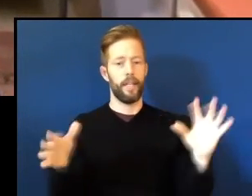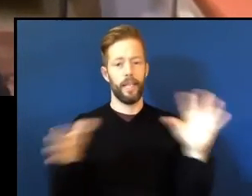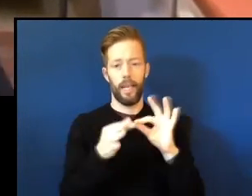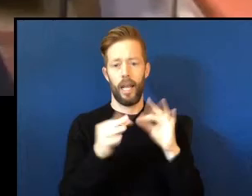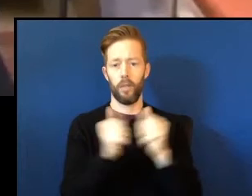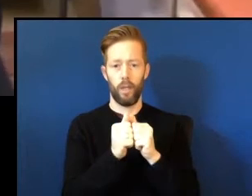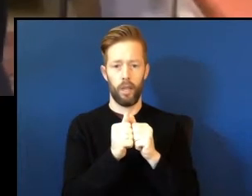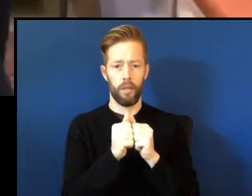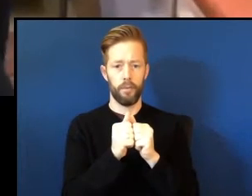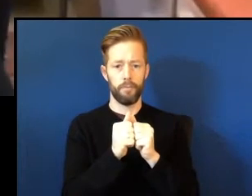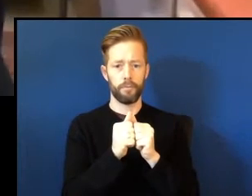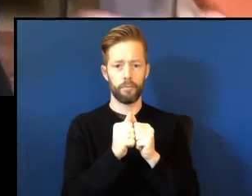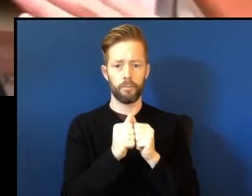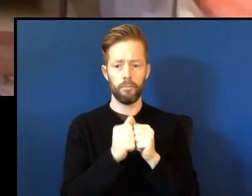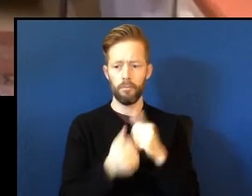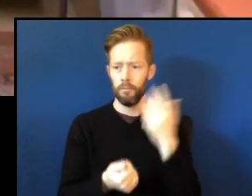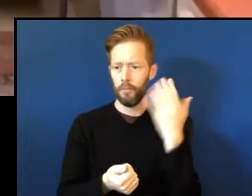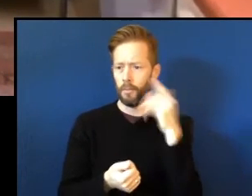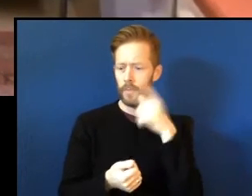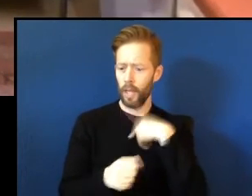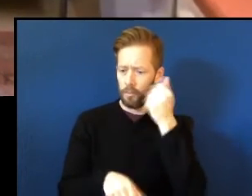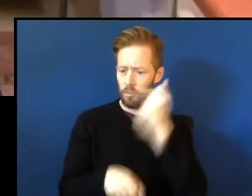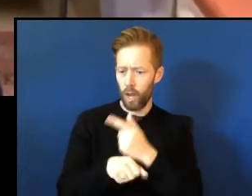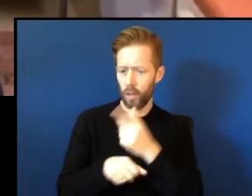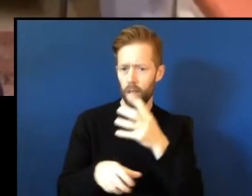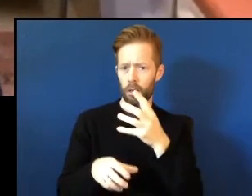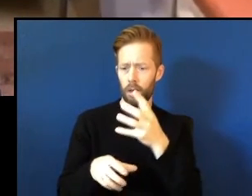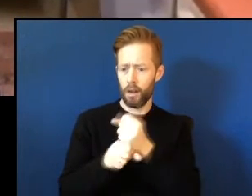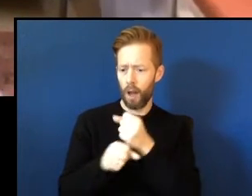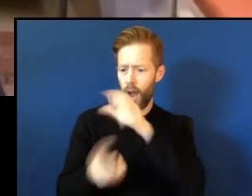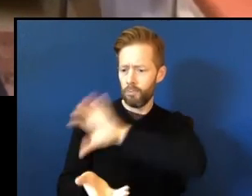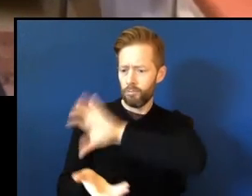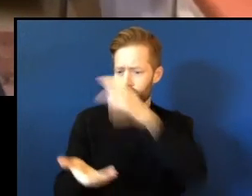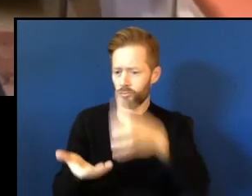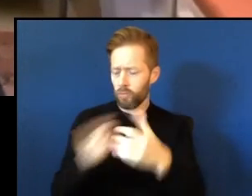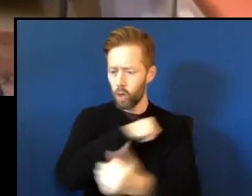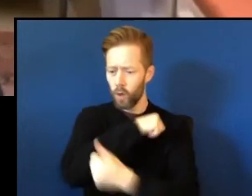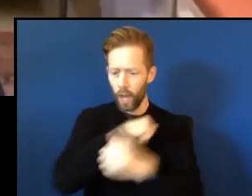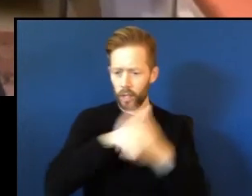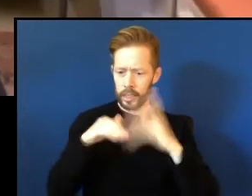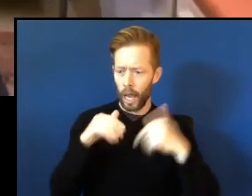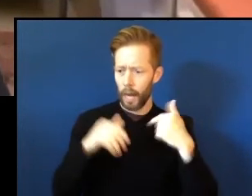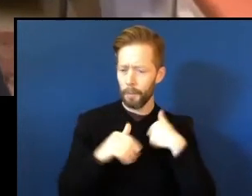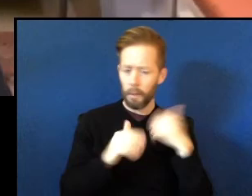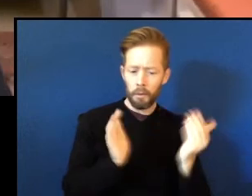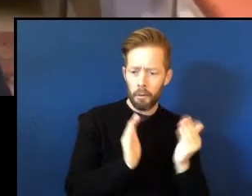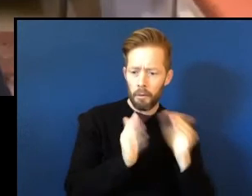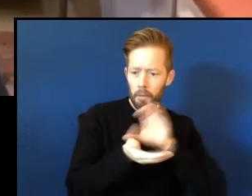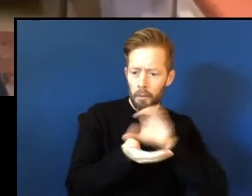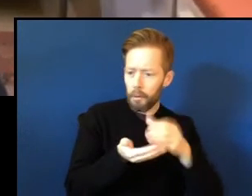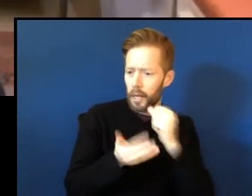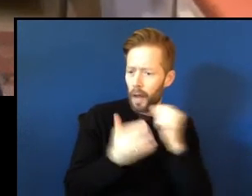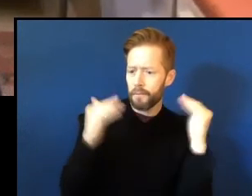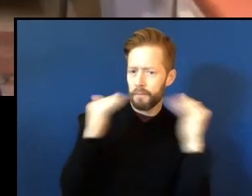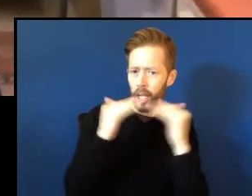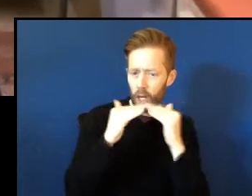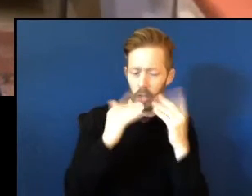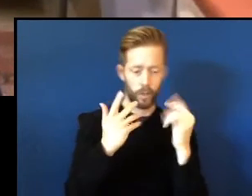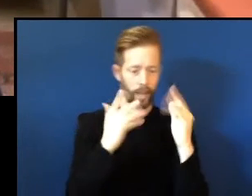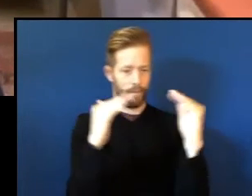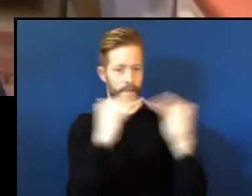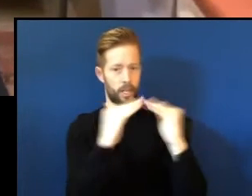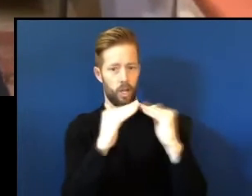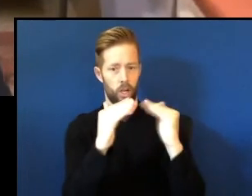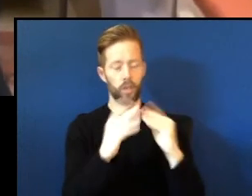right? Wait, why did my brother get more crackers than I did? That's not fair. So in terms of thinking about using terms that are at the